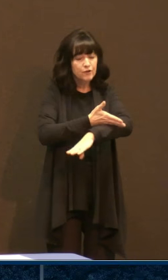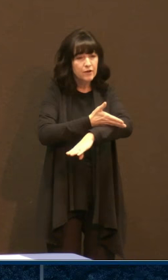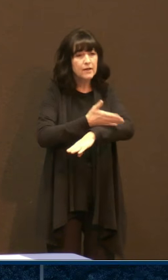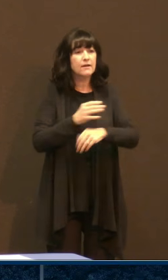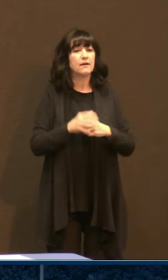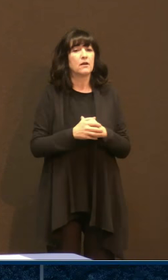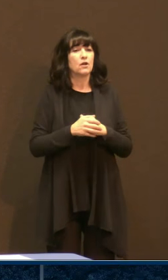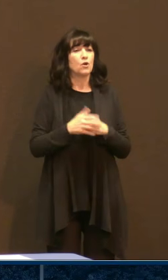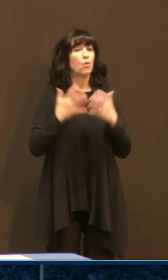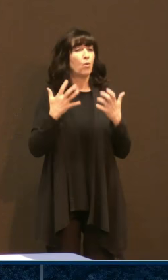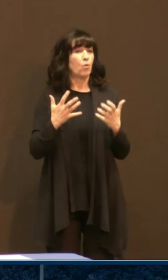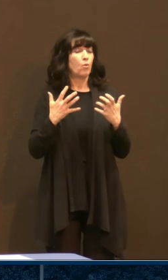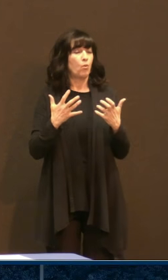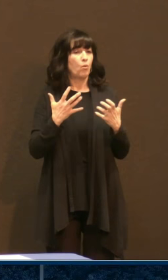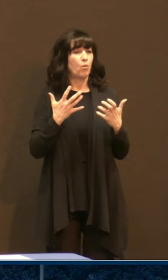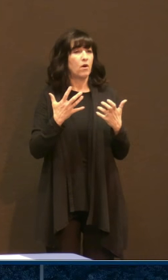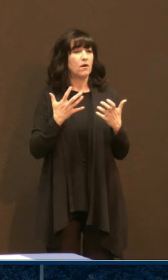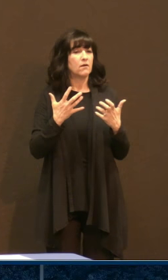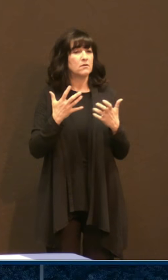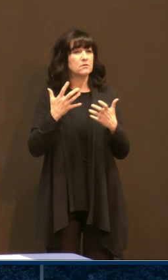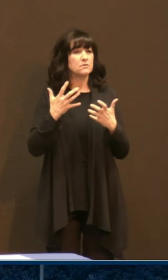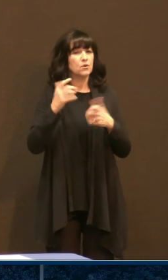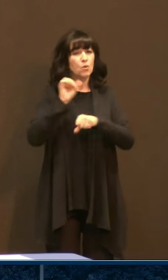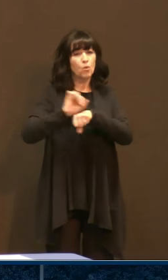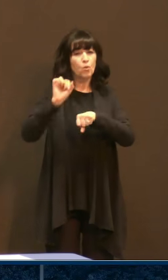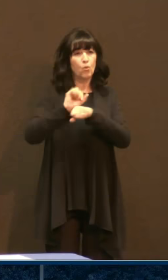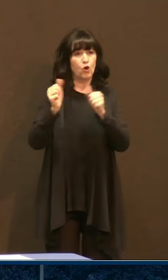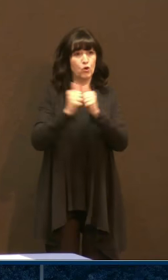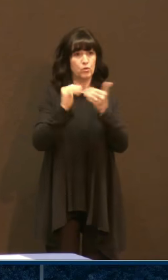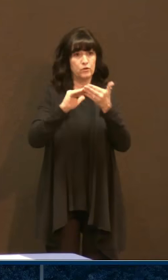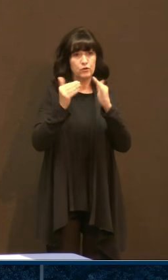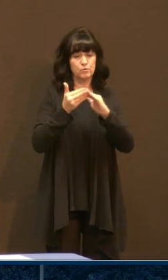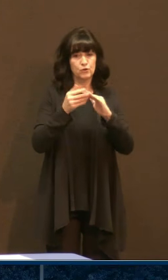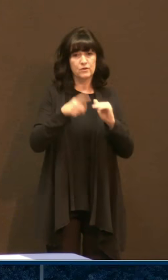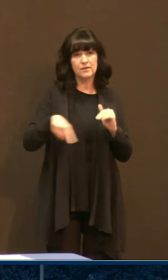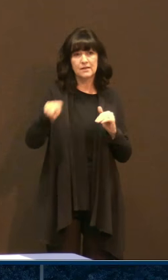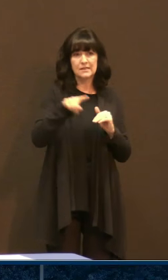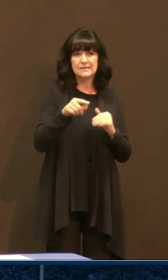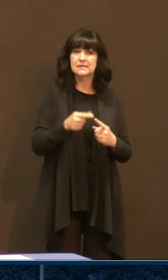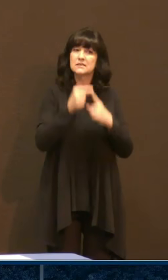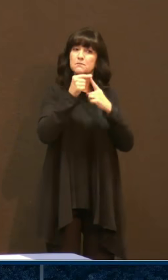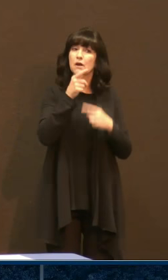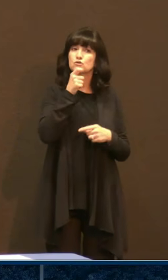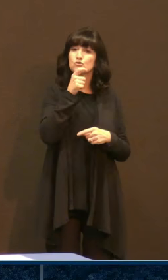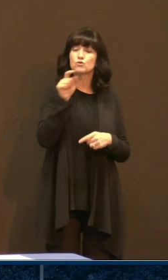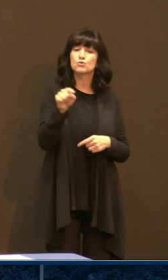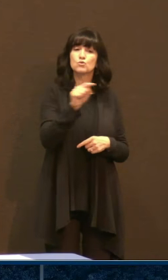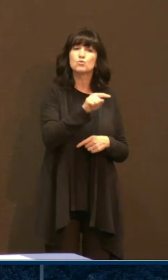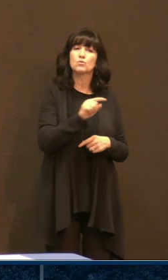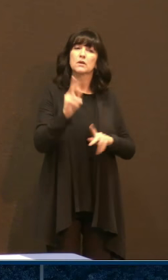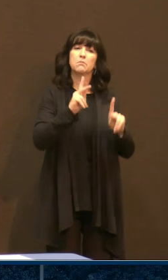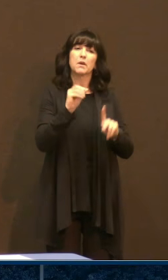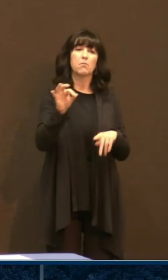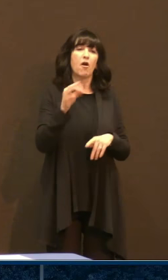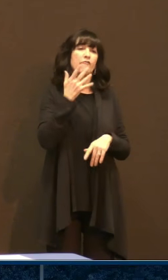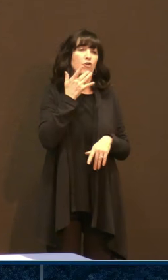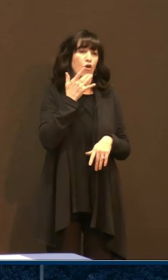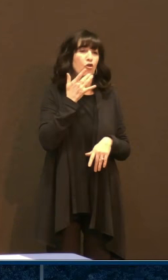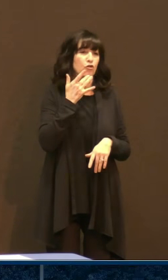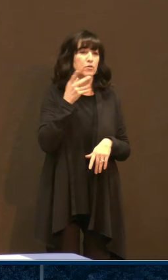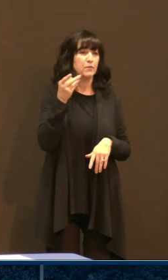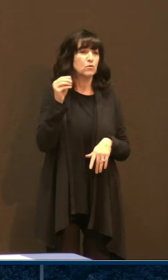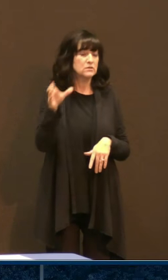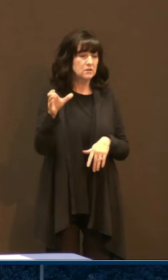has been in working with communities, especially communities of color. And so